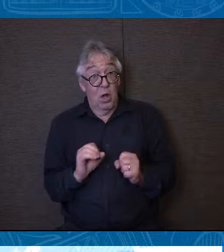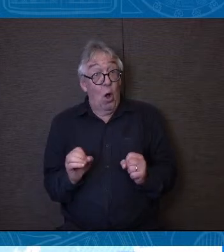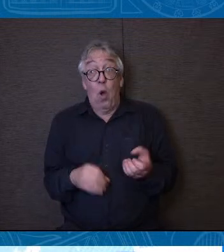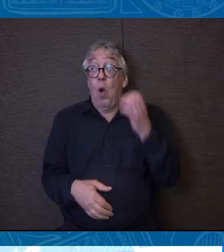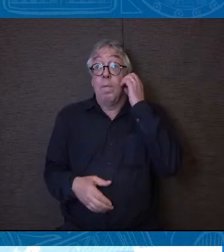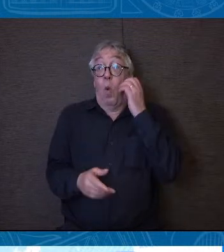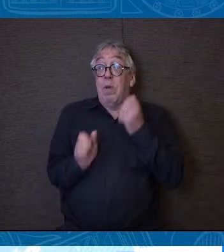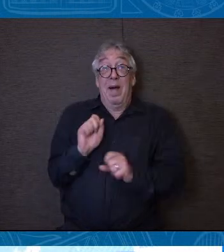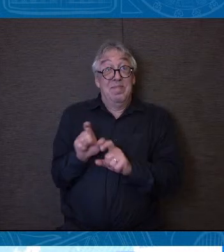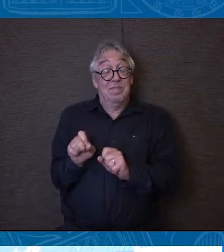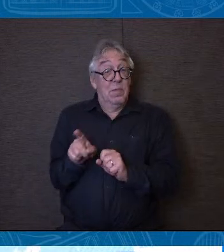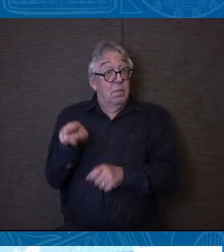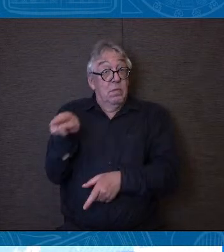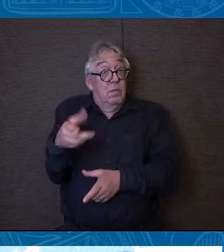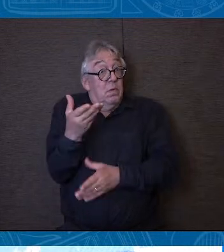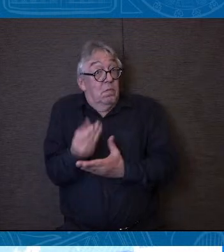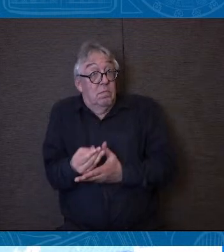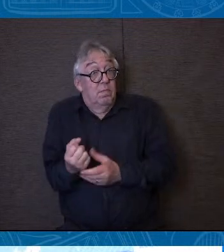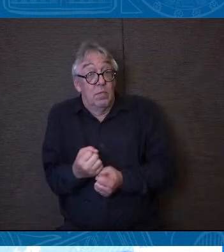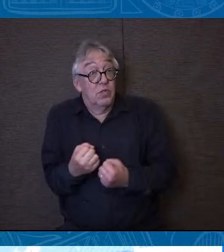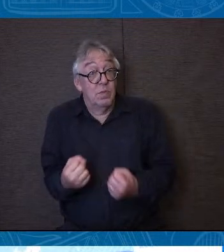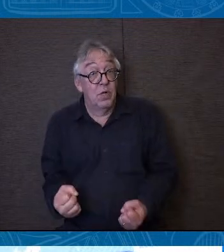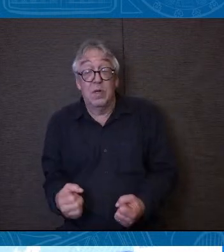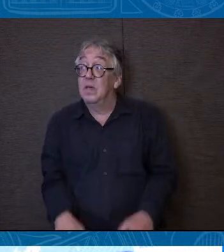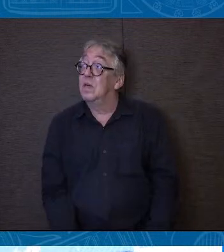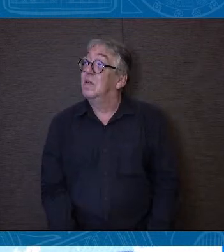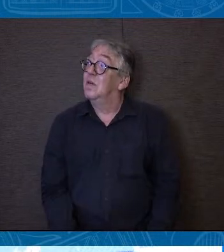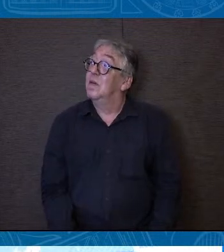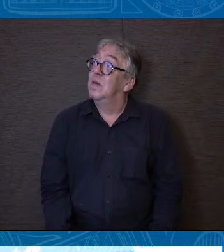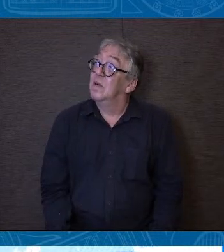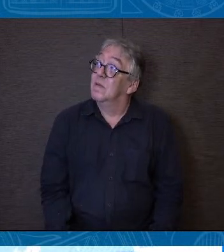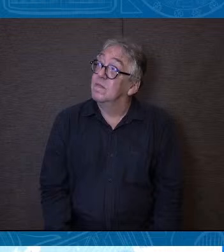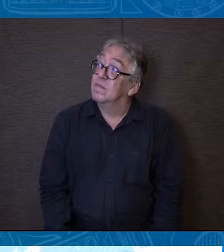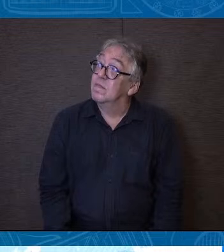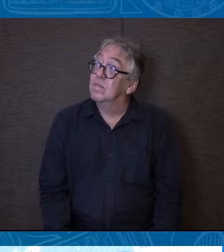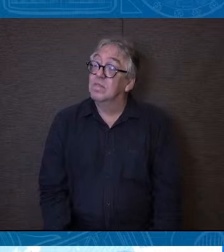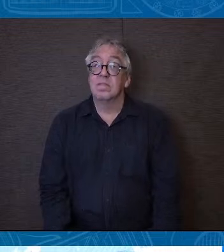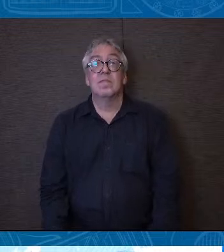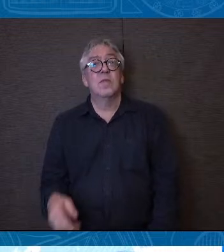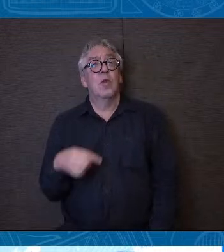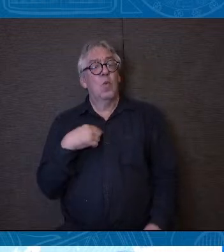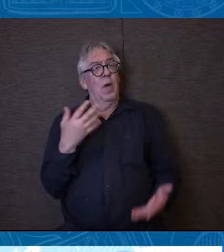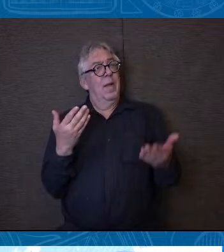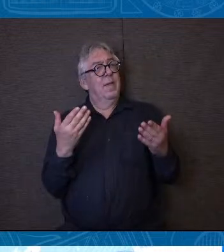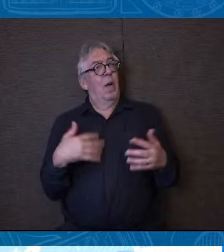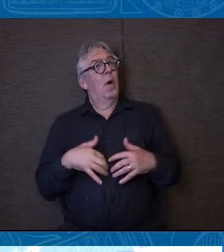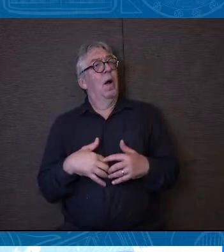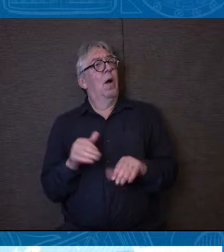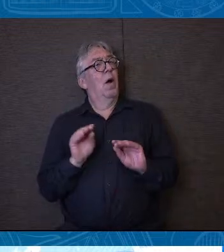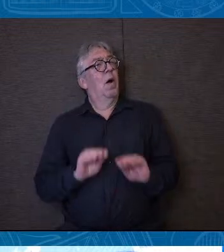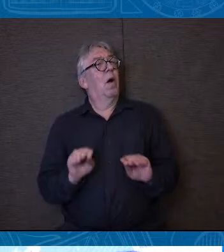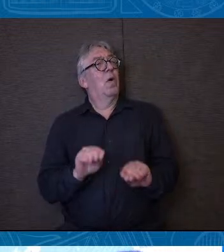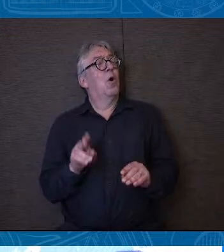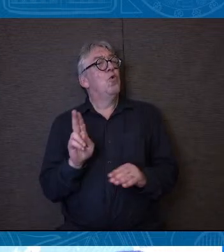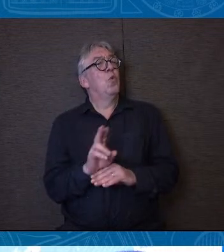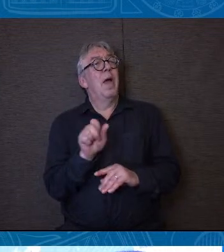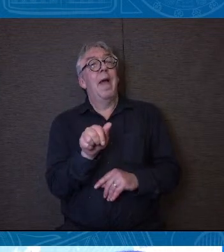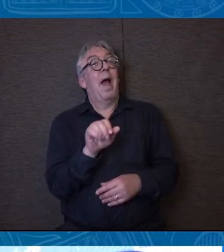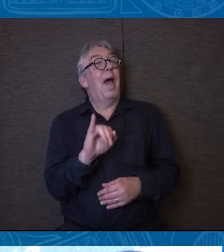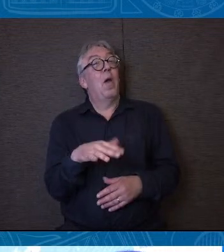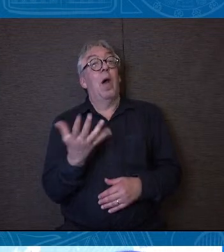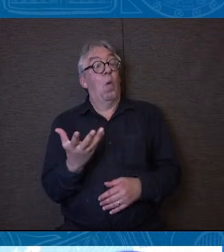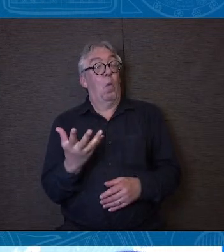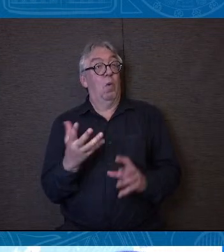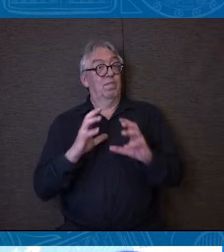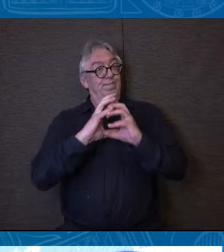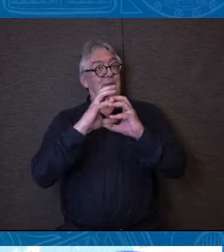And usually these are the high areas, but how we use the AI is we use the satellite images, and we compare the